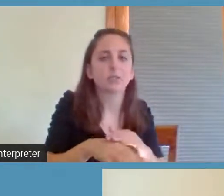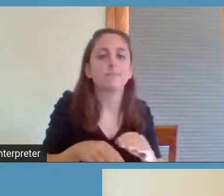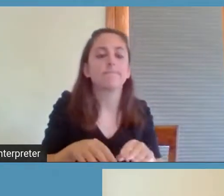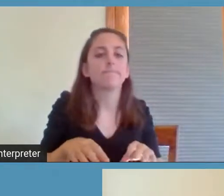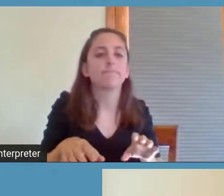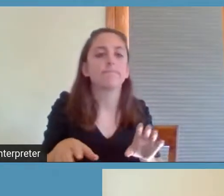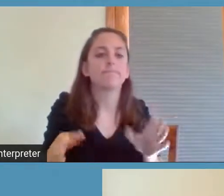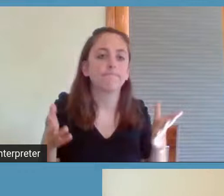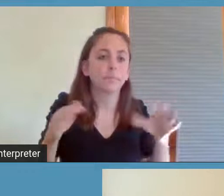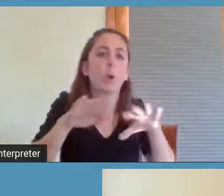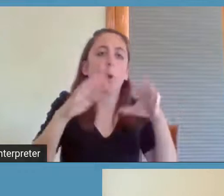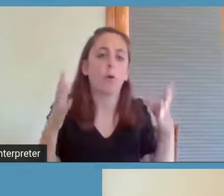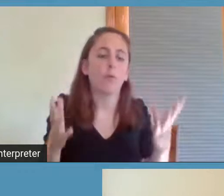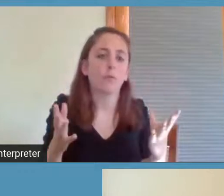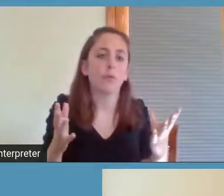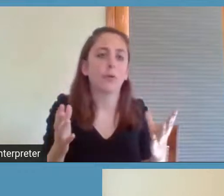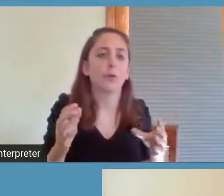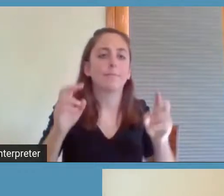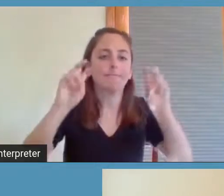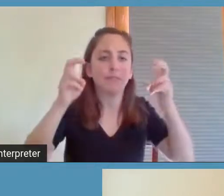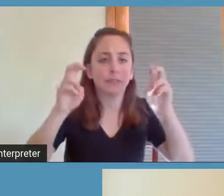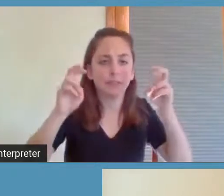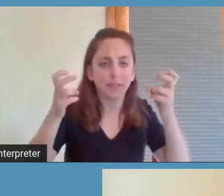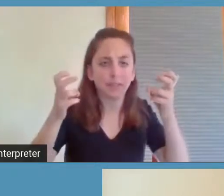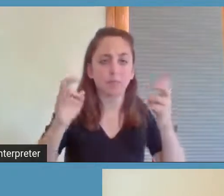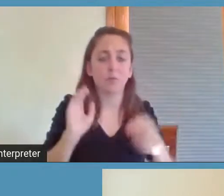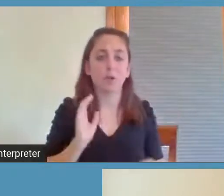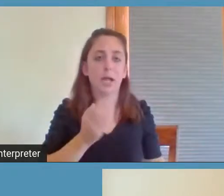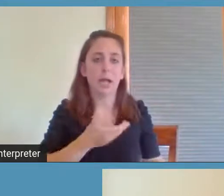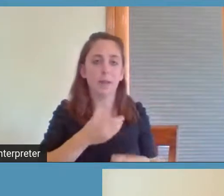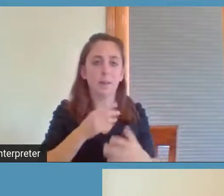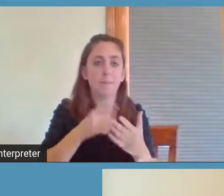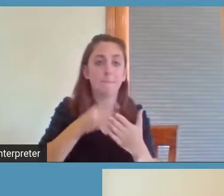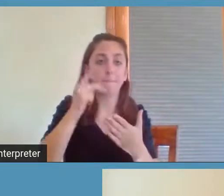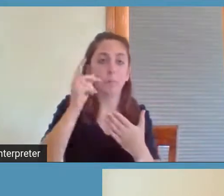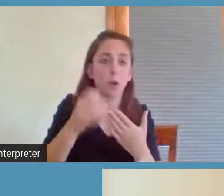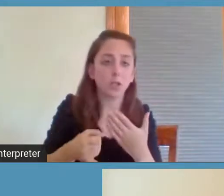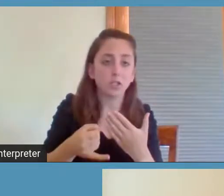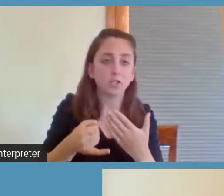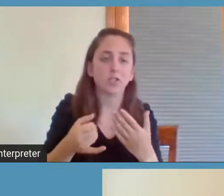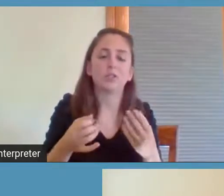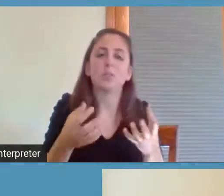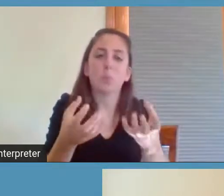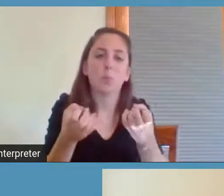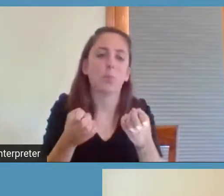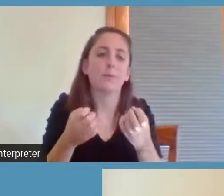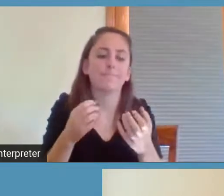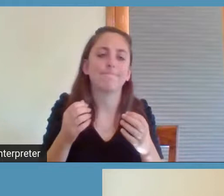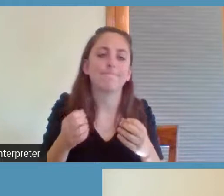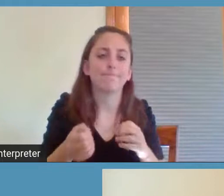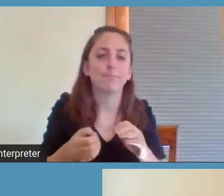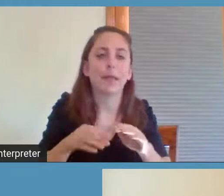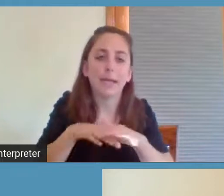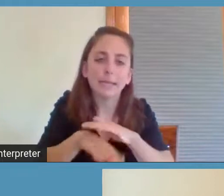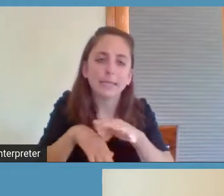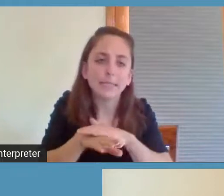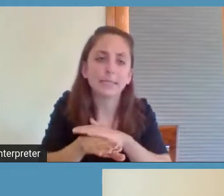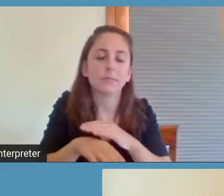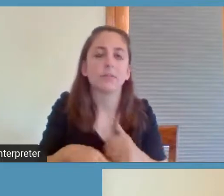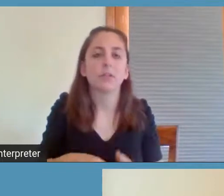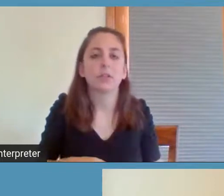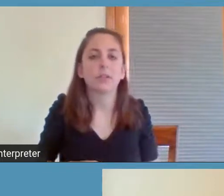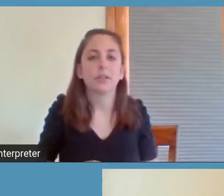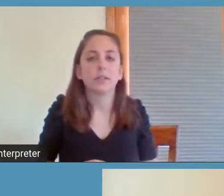for our project here, for the Digital mm-hmm. Empowerment Project, and it's where we started with our modules. Is